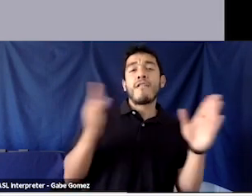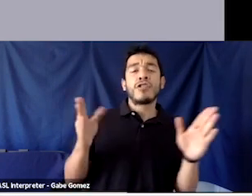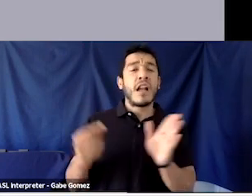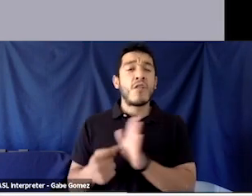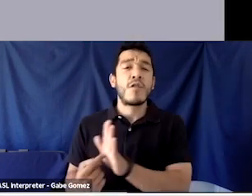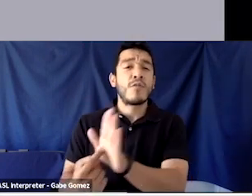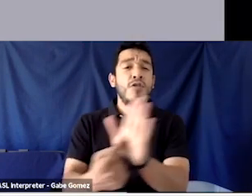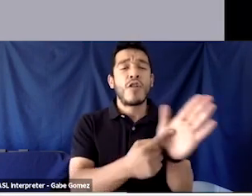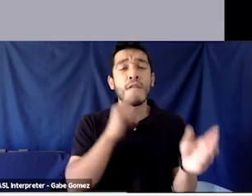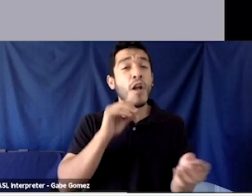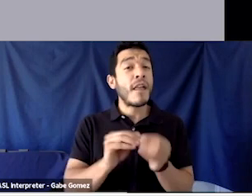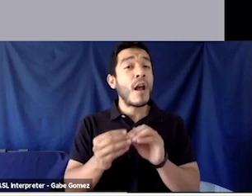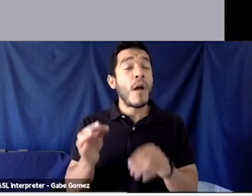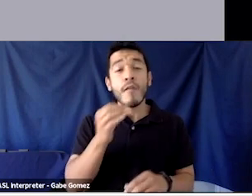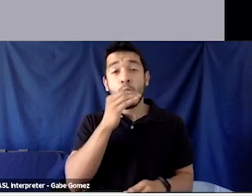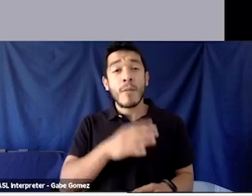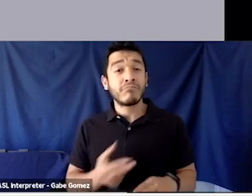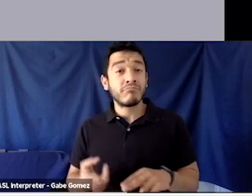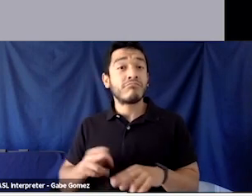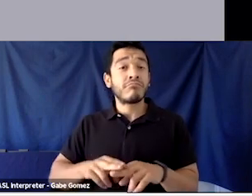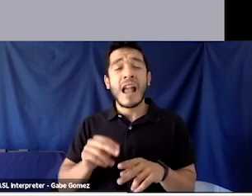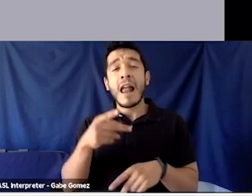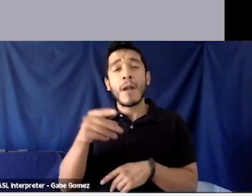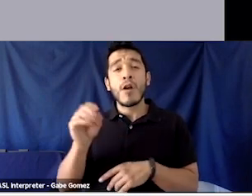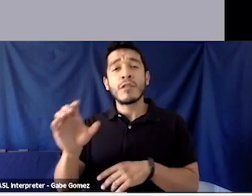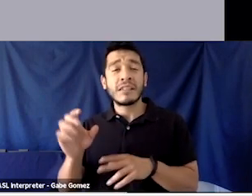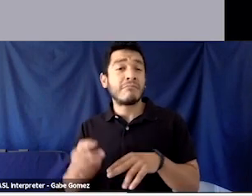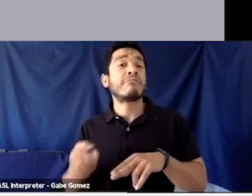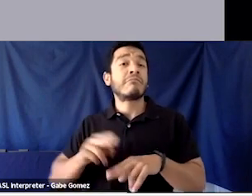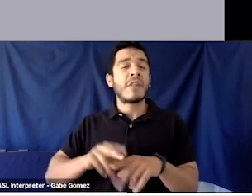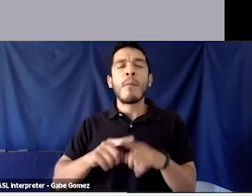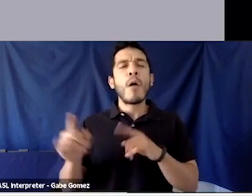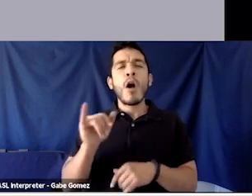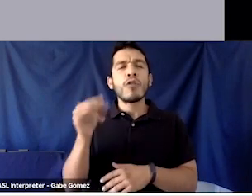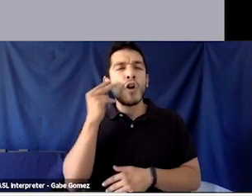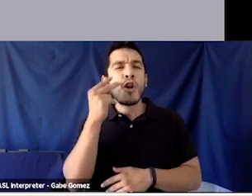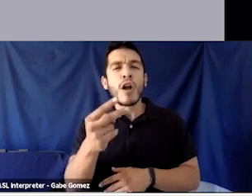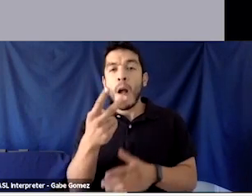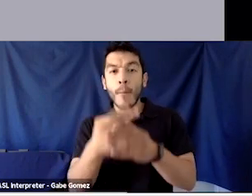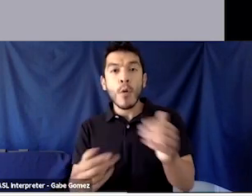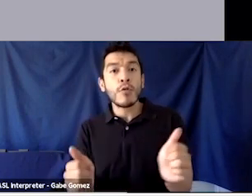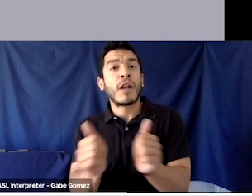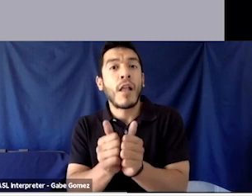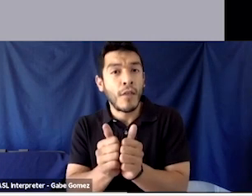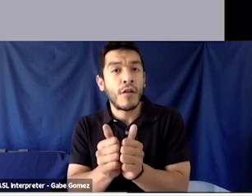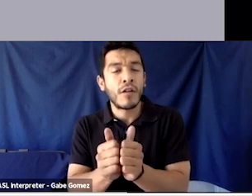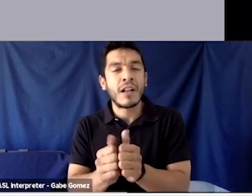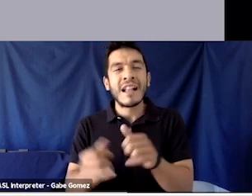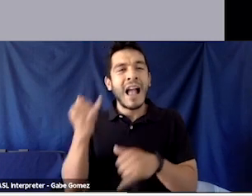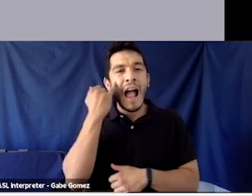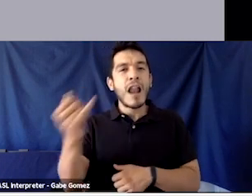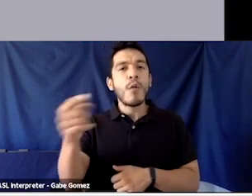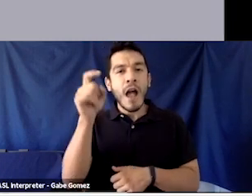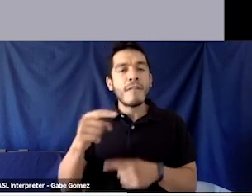the number of women and the number of people of color. But what we're asking is to look at this intersectionally. So it's the idea that we need to consider